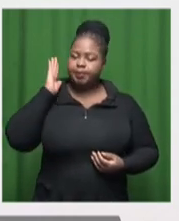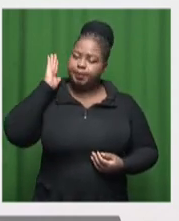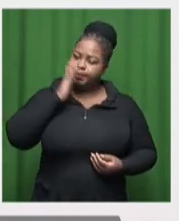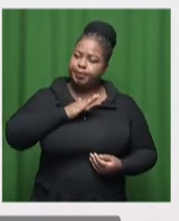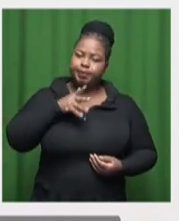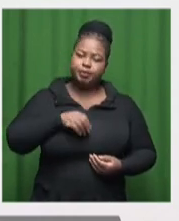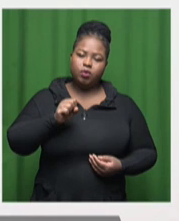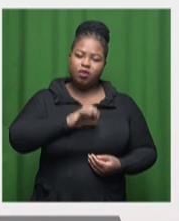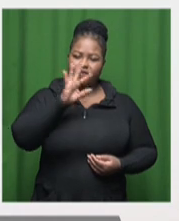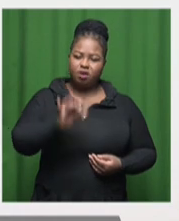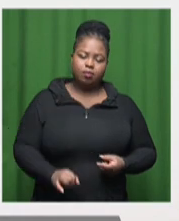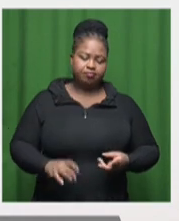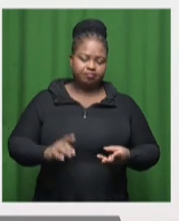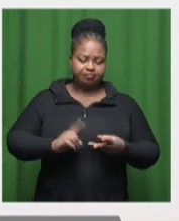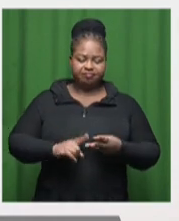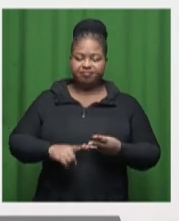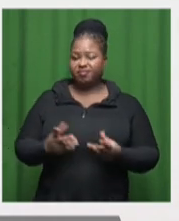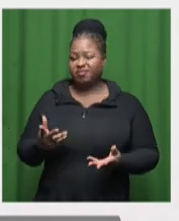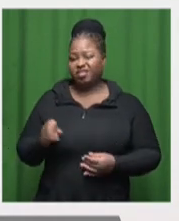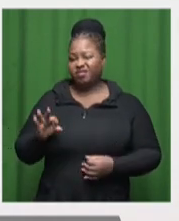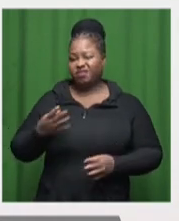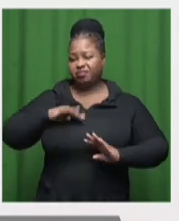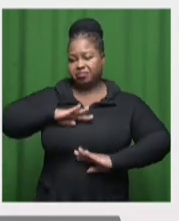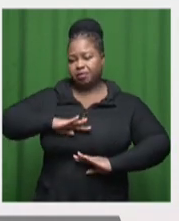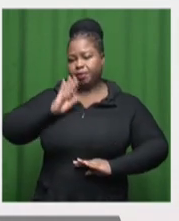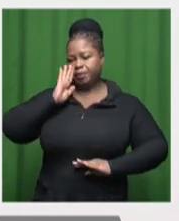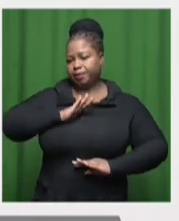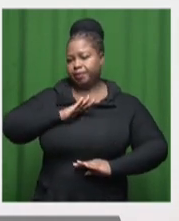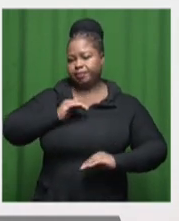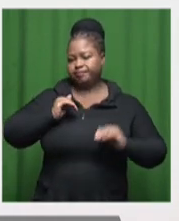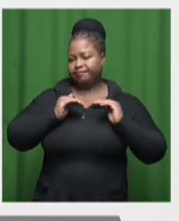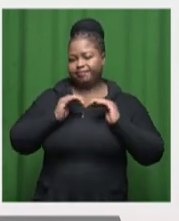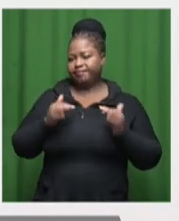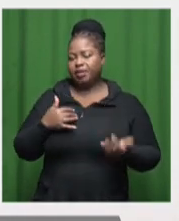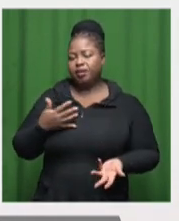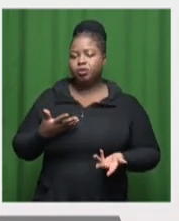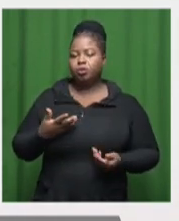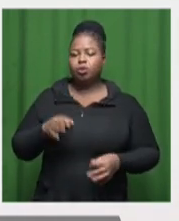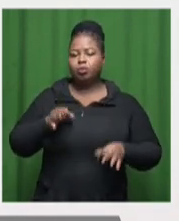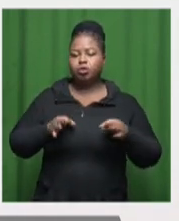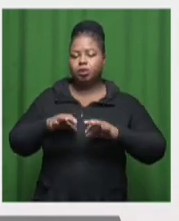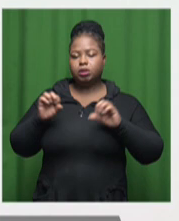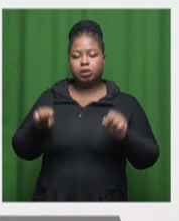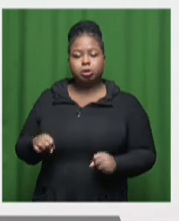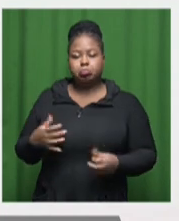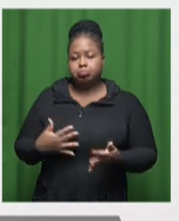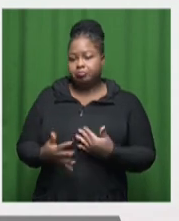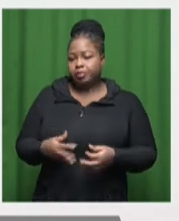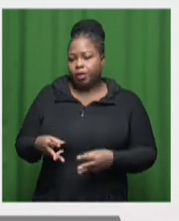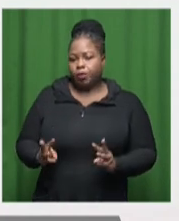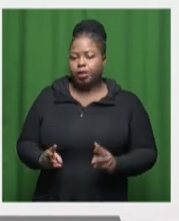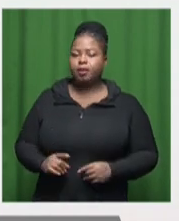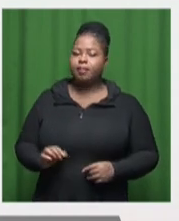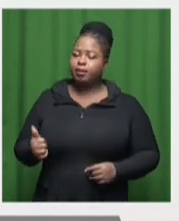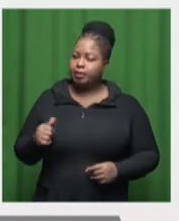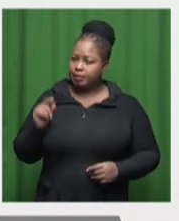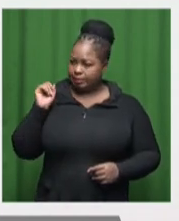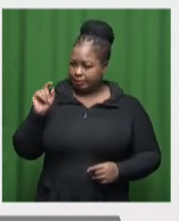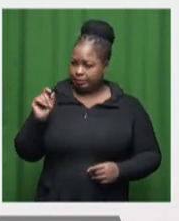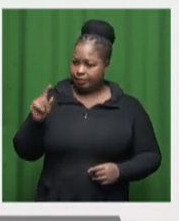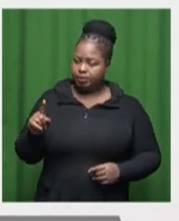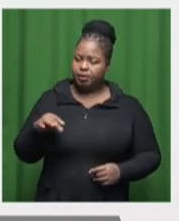Africa, whether it is a dissatisfactory, you know, political system, however you might look at it, then to that